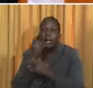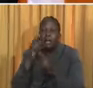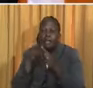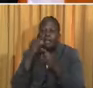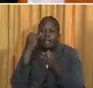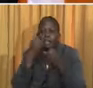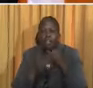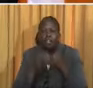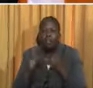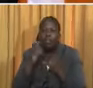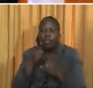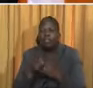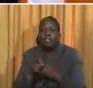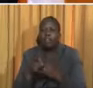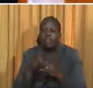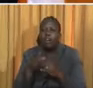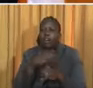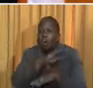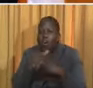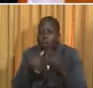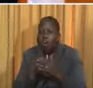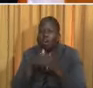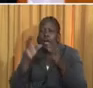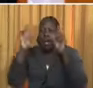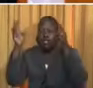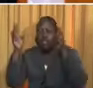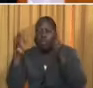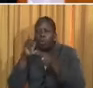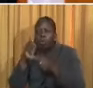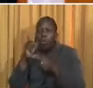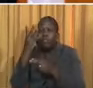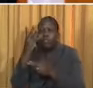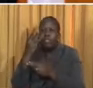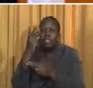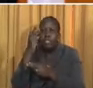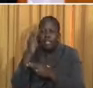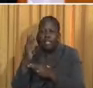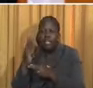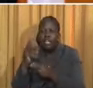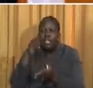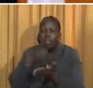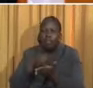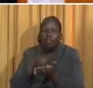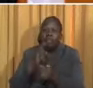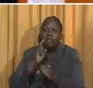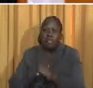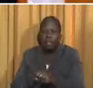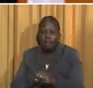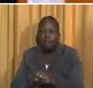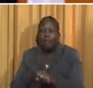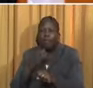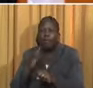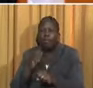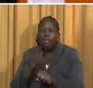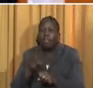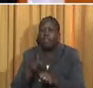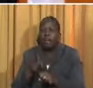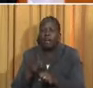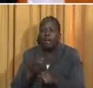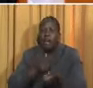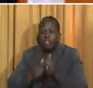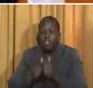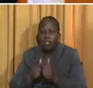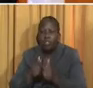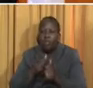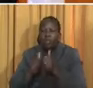tenure, because Article 143.3 holds the time from running for the wrongful actions committed while